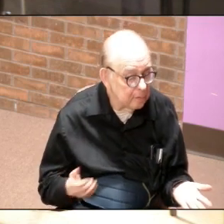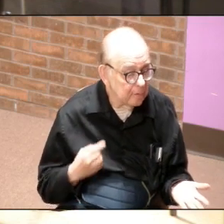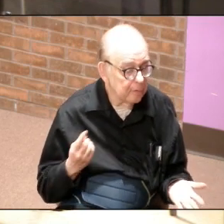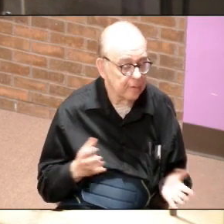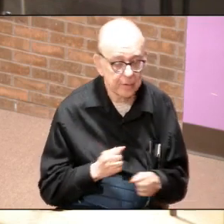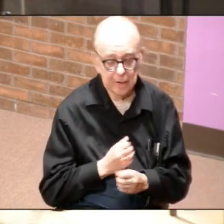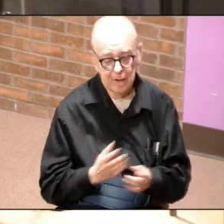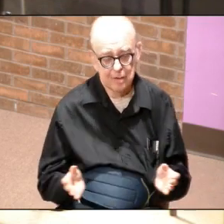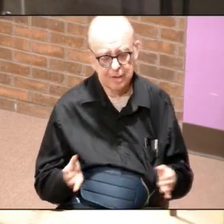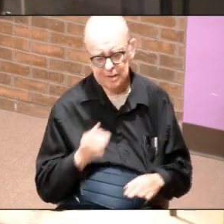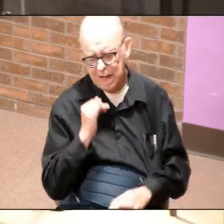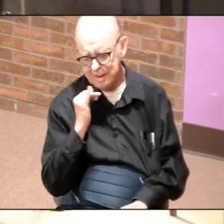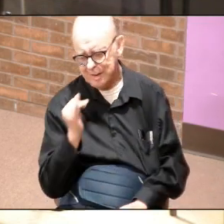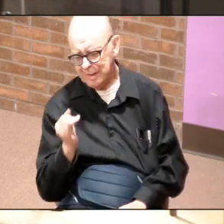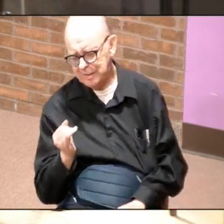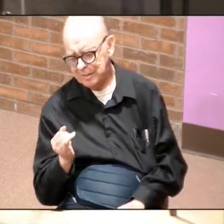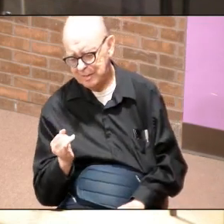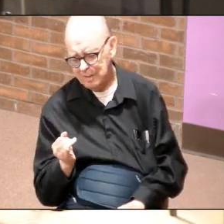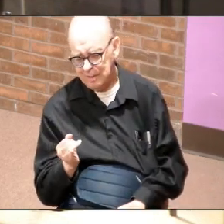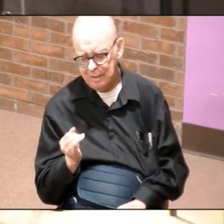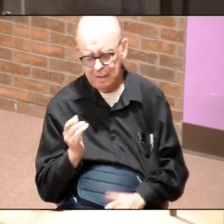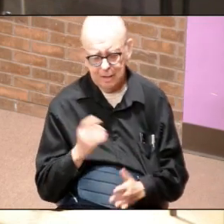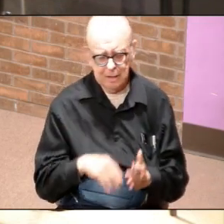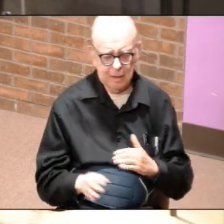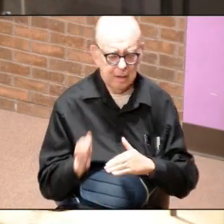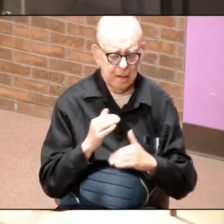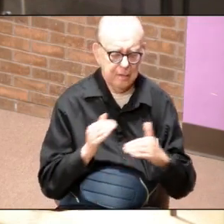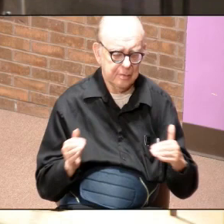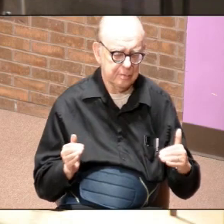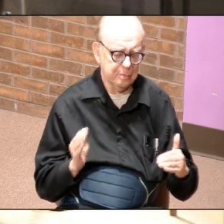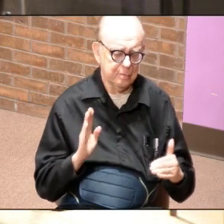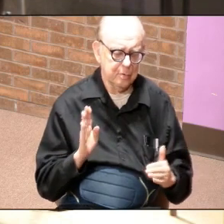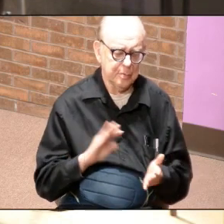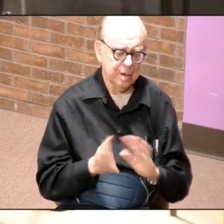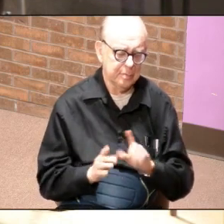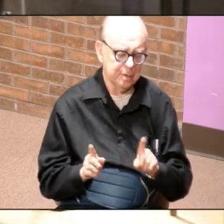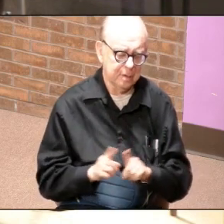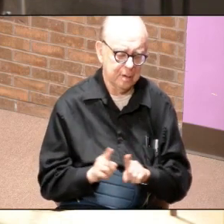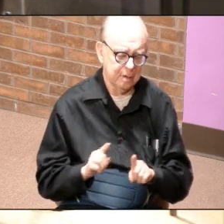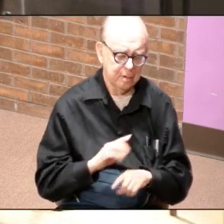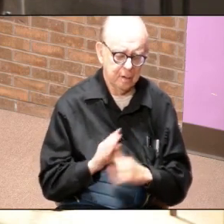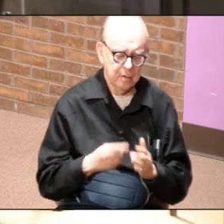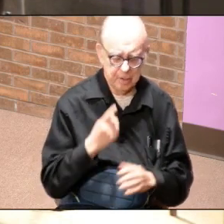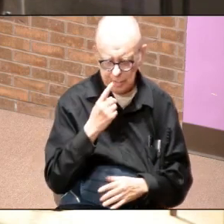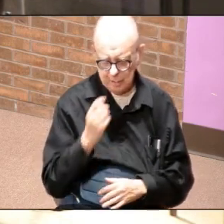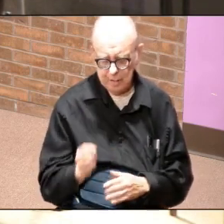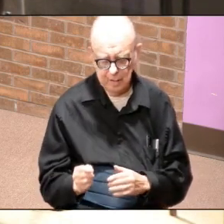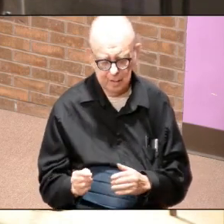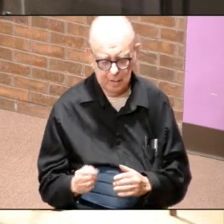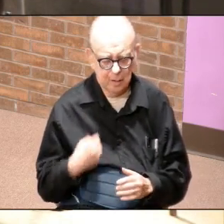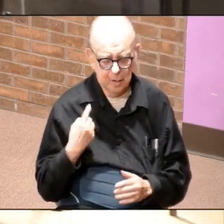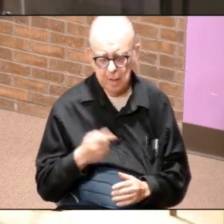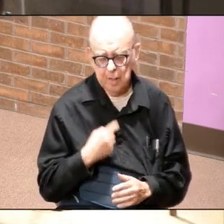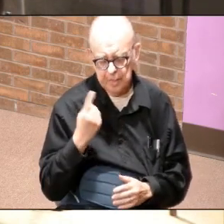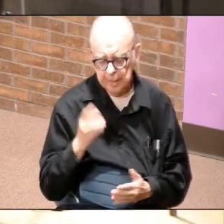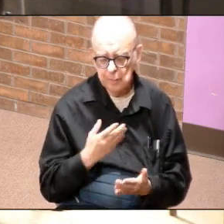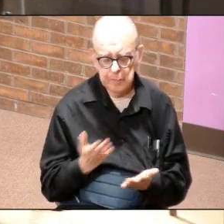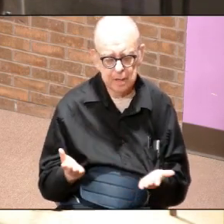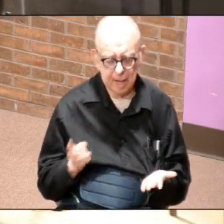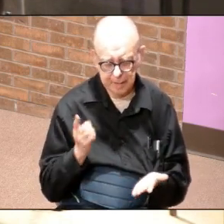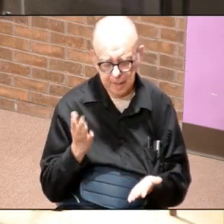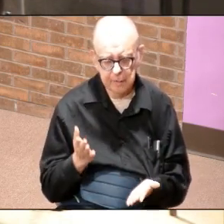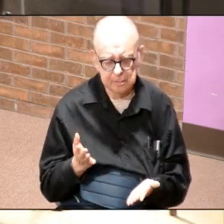We got all these ideas of what heaven's going to be like and all of these dreams of what we think are going to be like